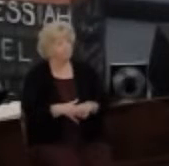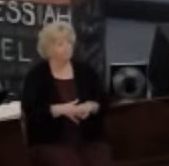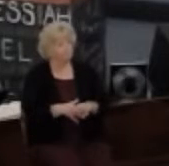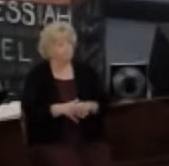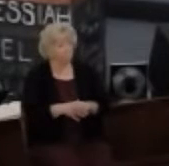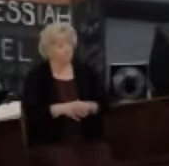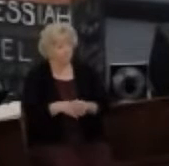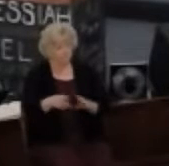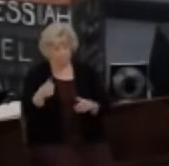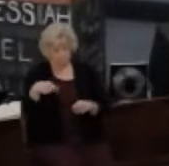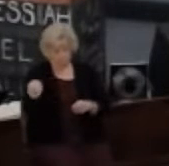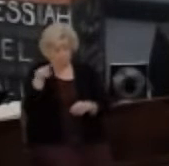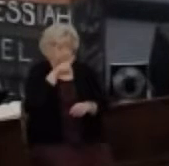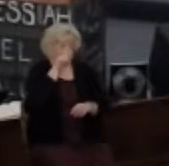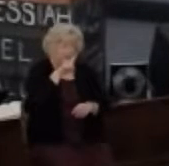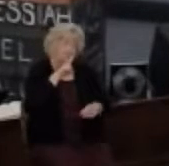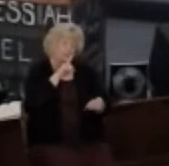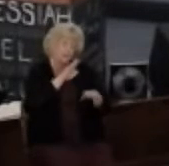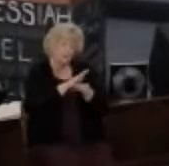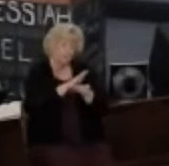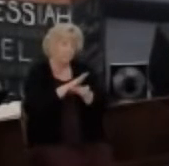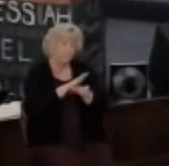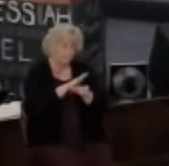Each and every one of us needs to be committed